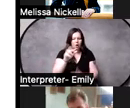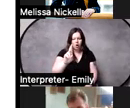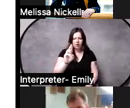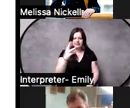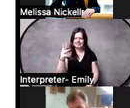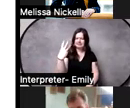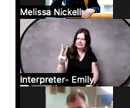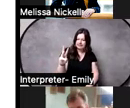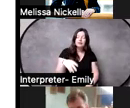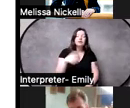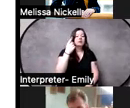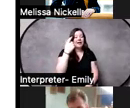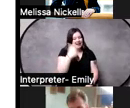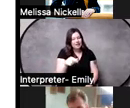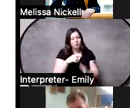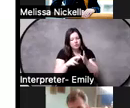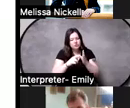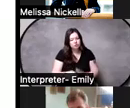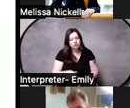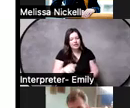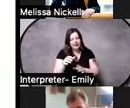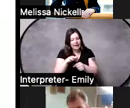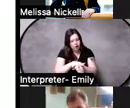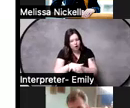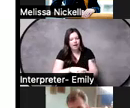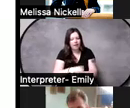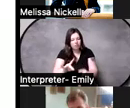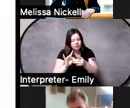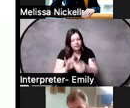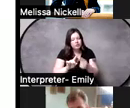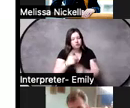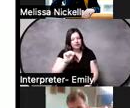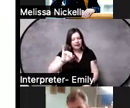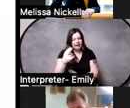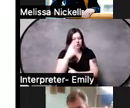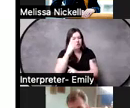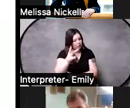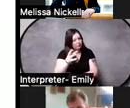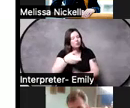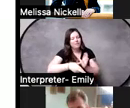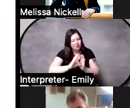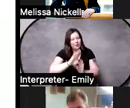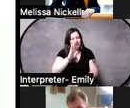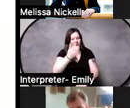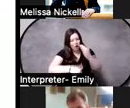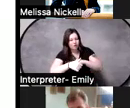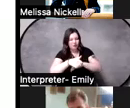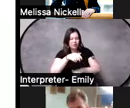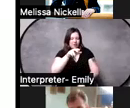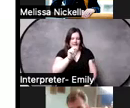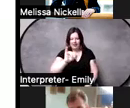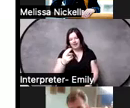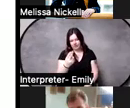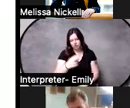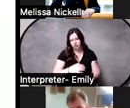that's relevant to NIH in terms of the R16 grants will be reviewed by NIH. Now, those grants